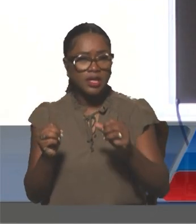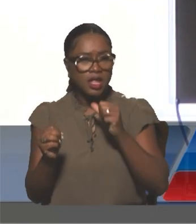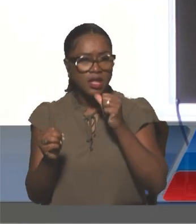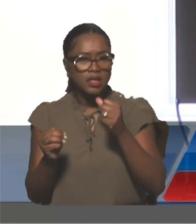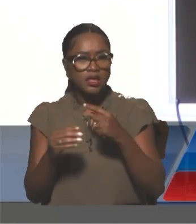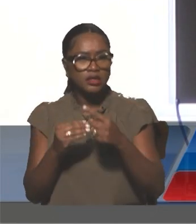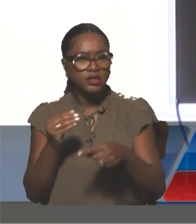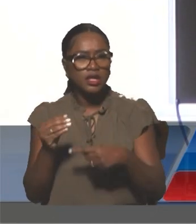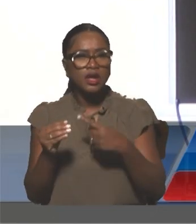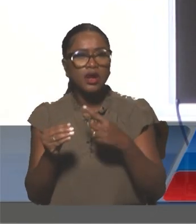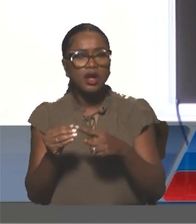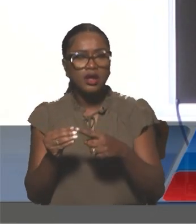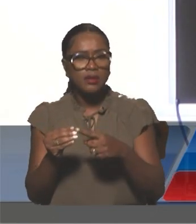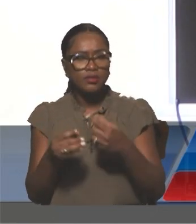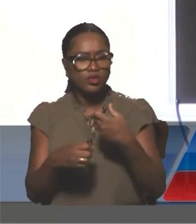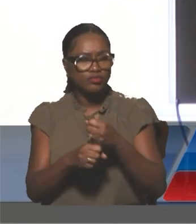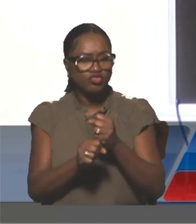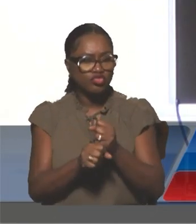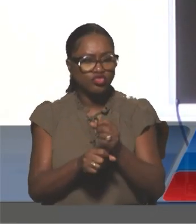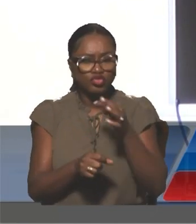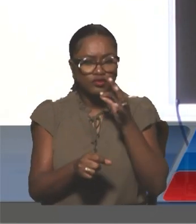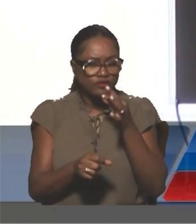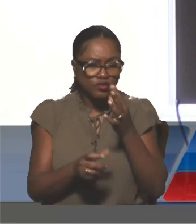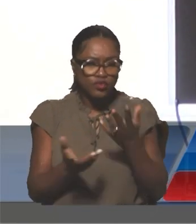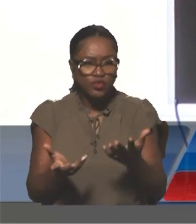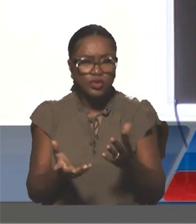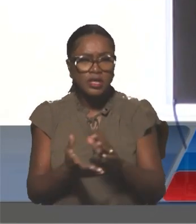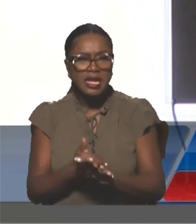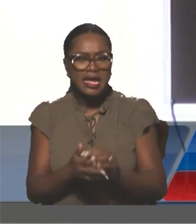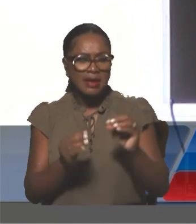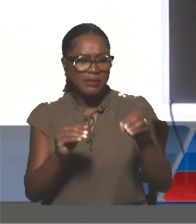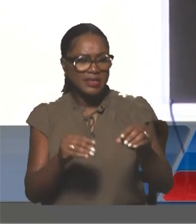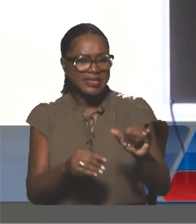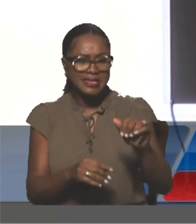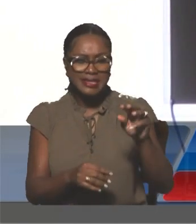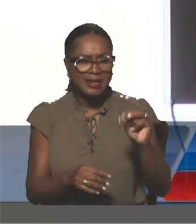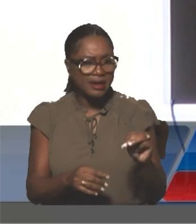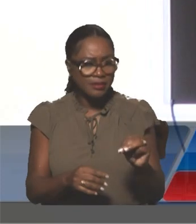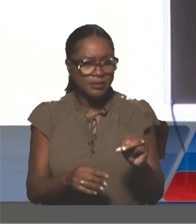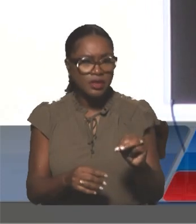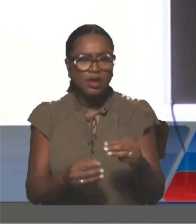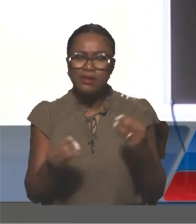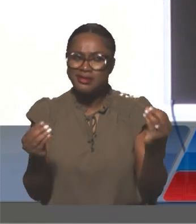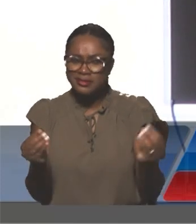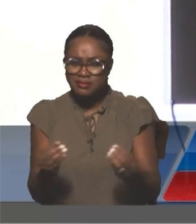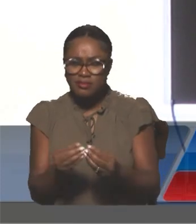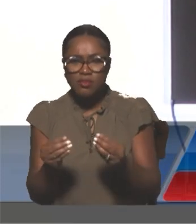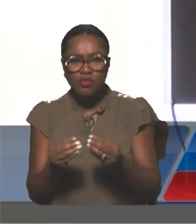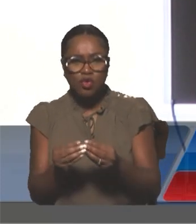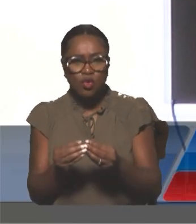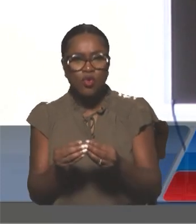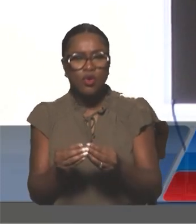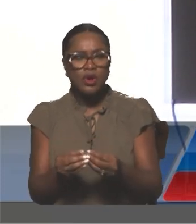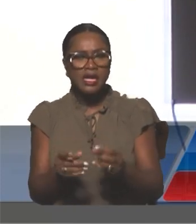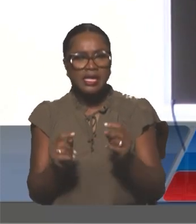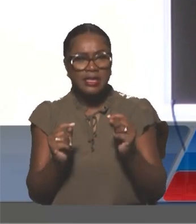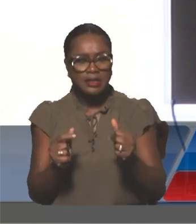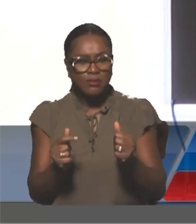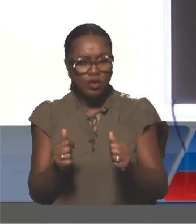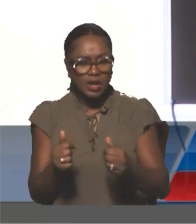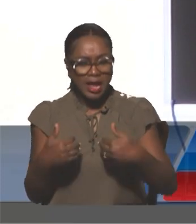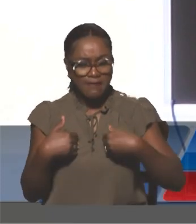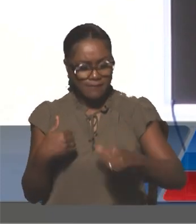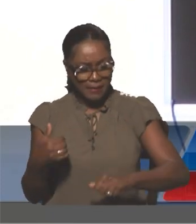about producing food. It wasn't just about planting some yam and then harvesting it. It was about reigniting a sense of